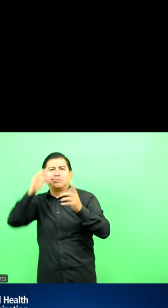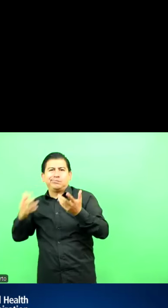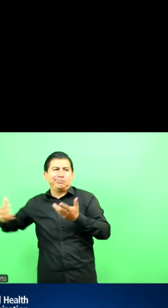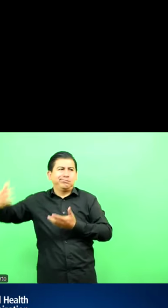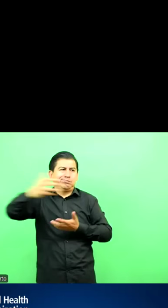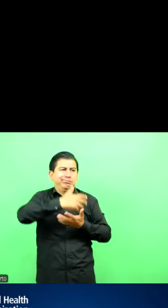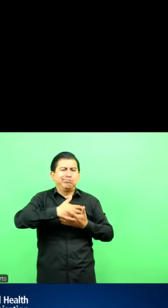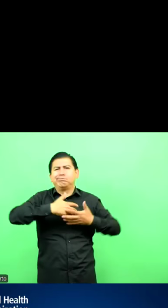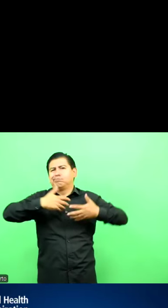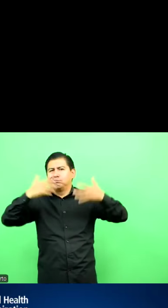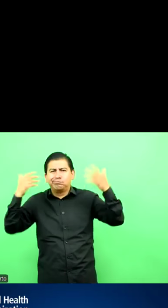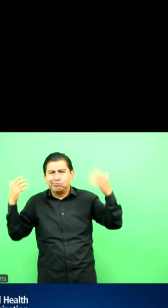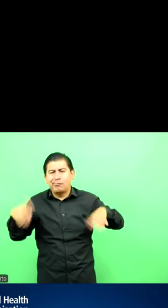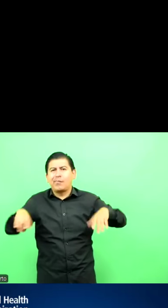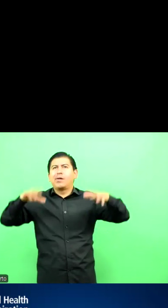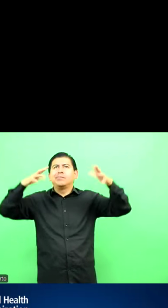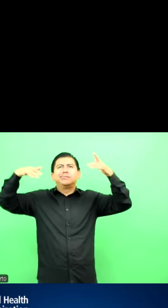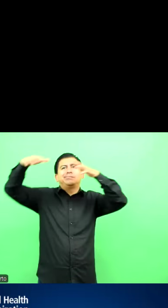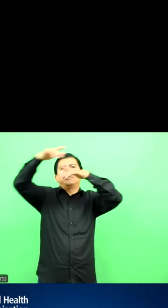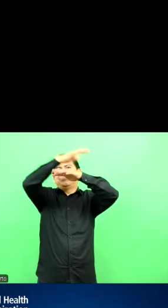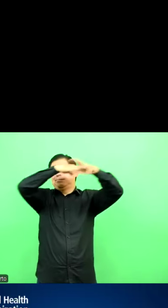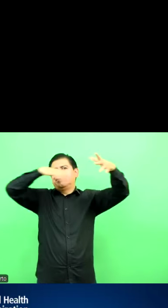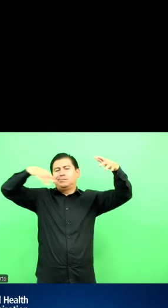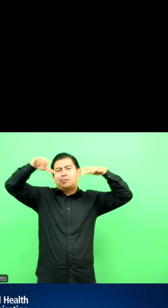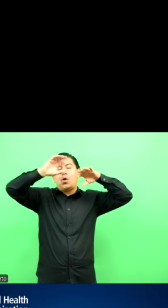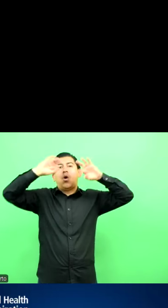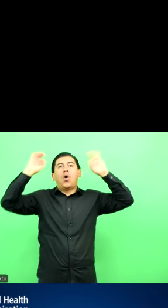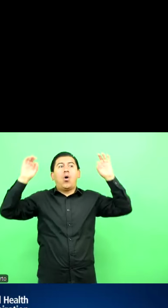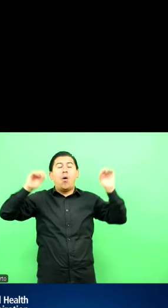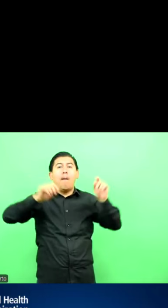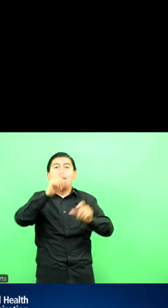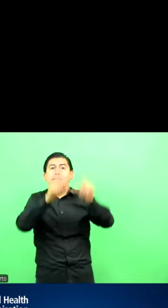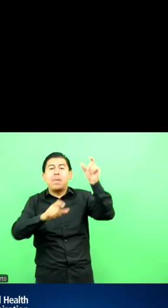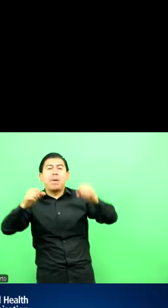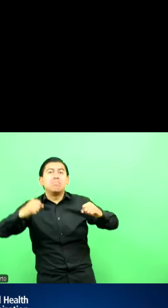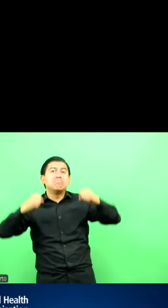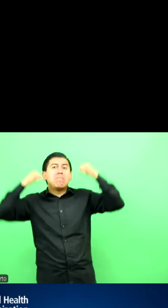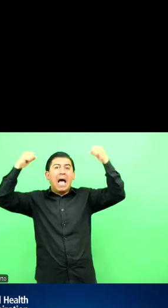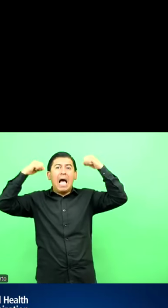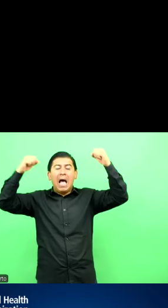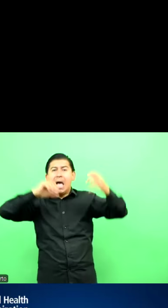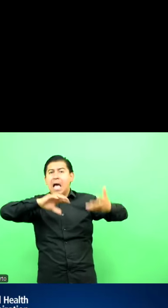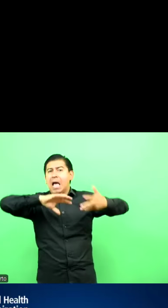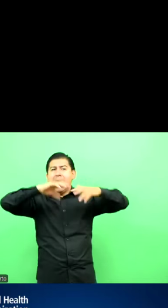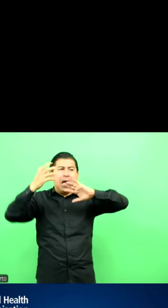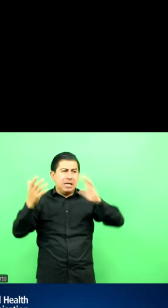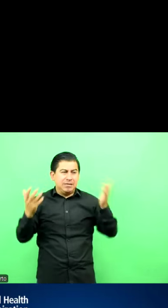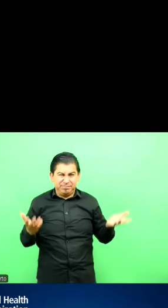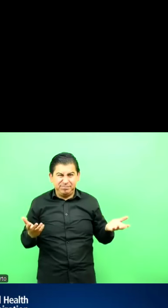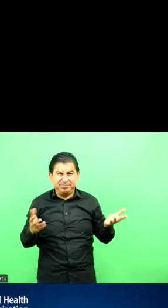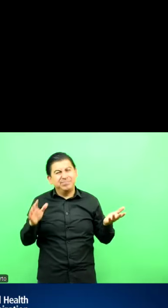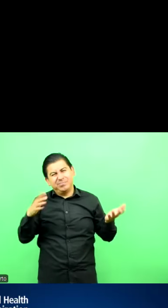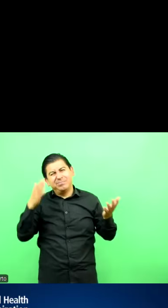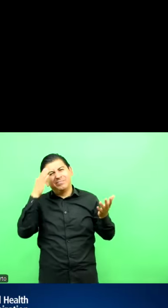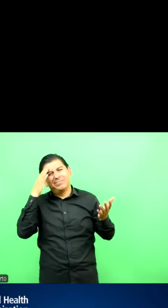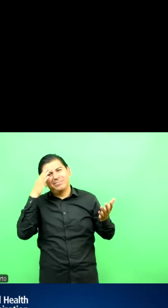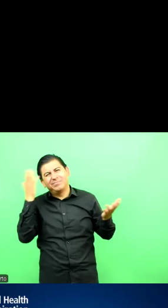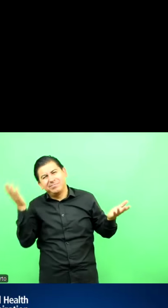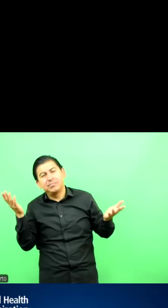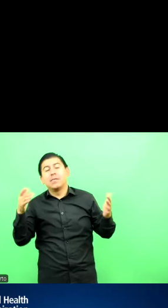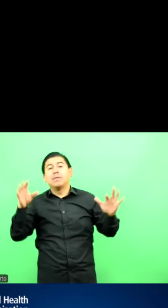climate crisis, like all these crises impacted by climate. We have epidemics, outbreaks. We have biological,